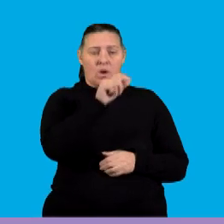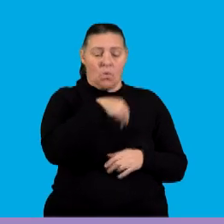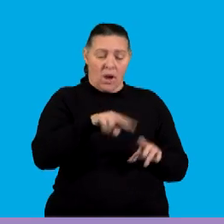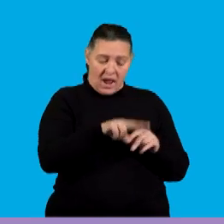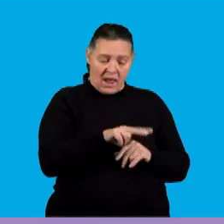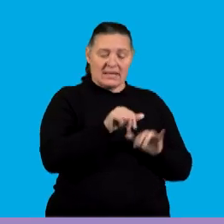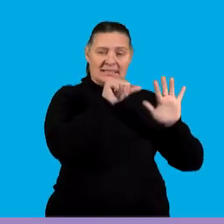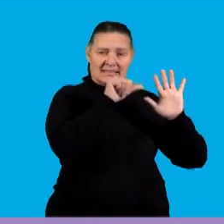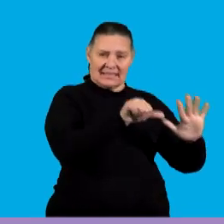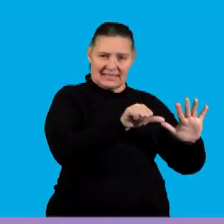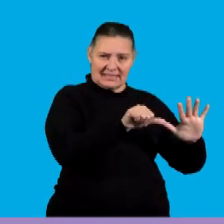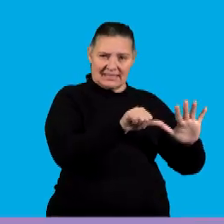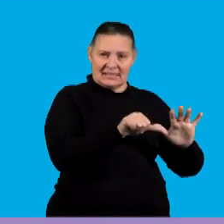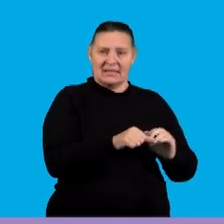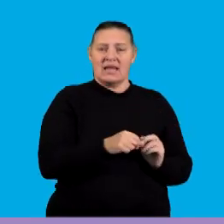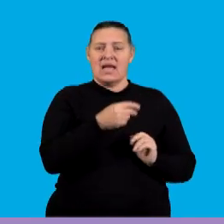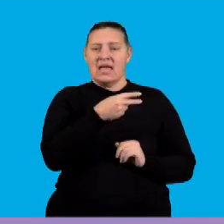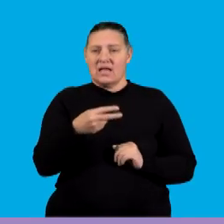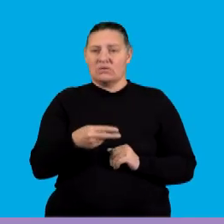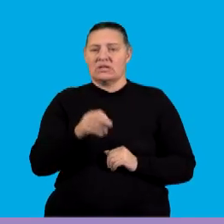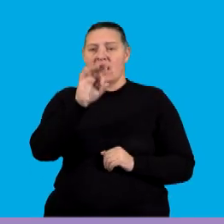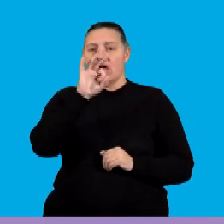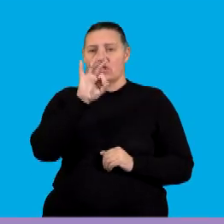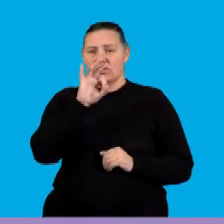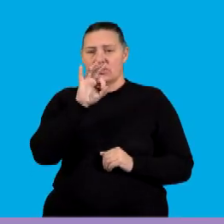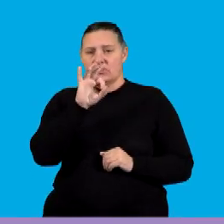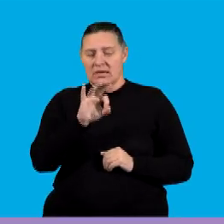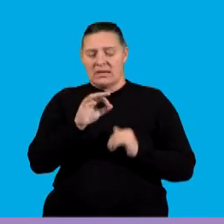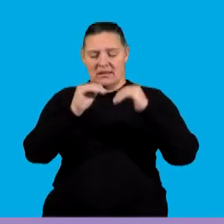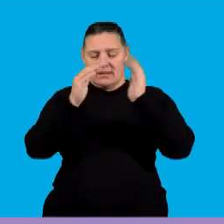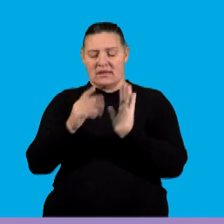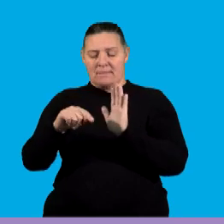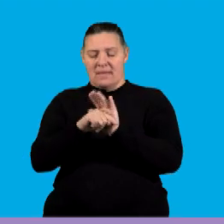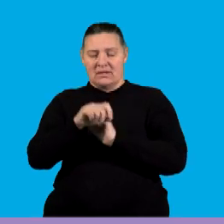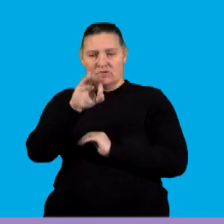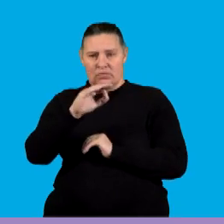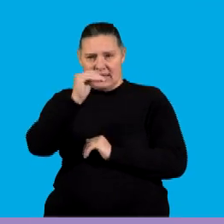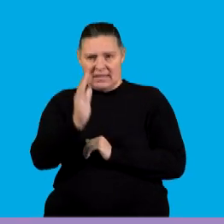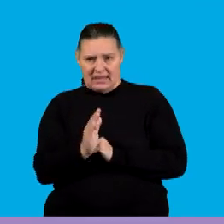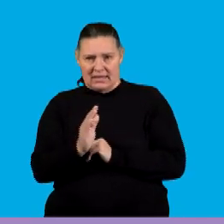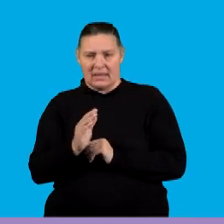y value is a +6 and the x value is a -3.